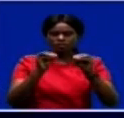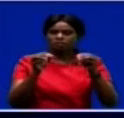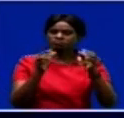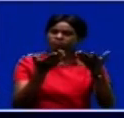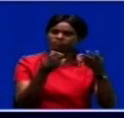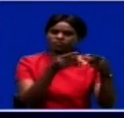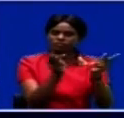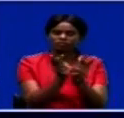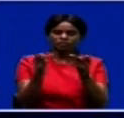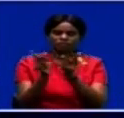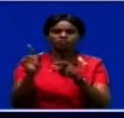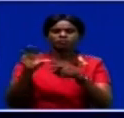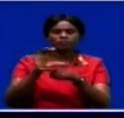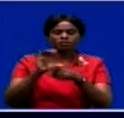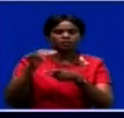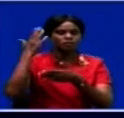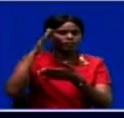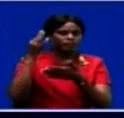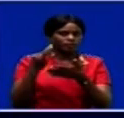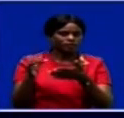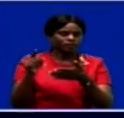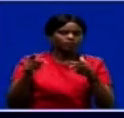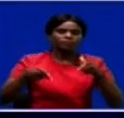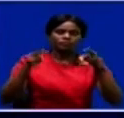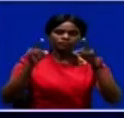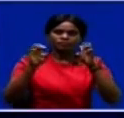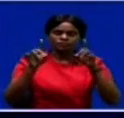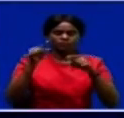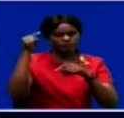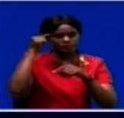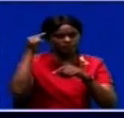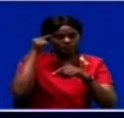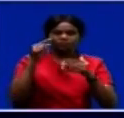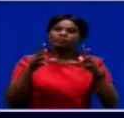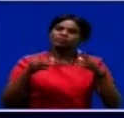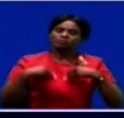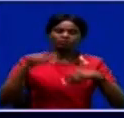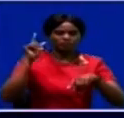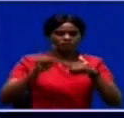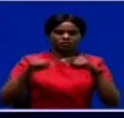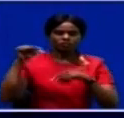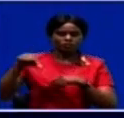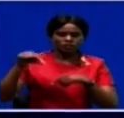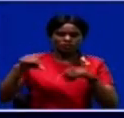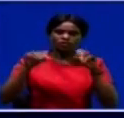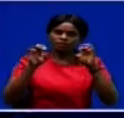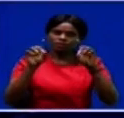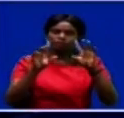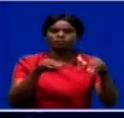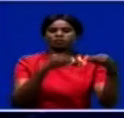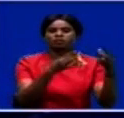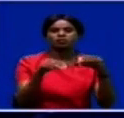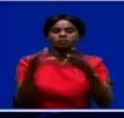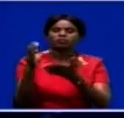Belt. Higher Education Permanent Secretary Mavuto Sakala says government will not compromise the quality of education being delivered